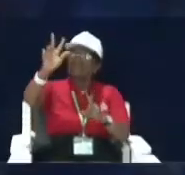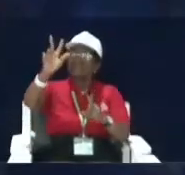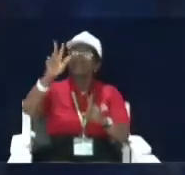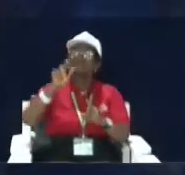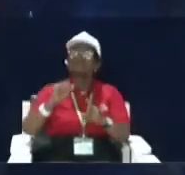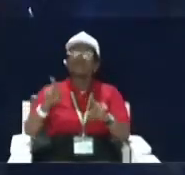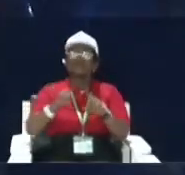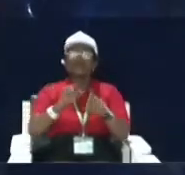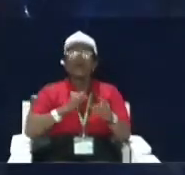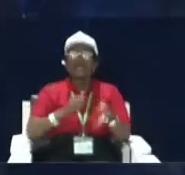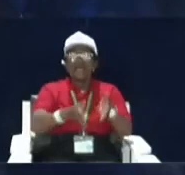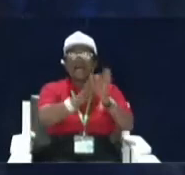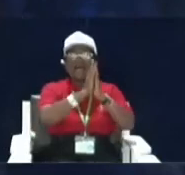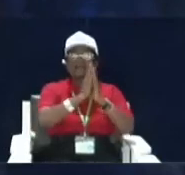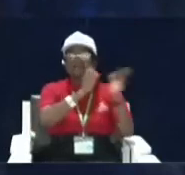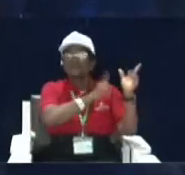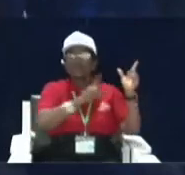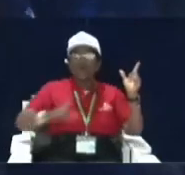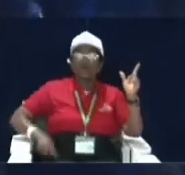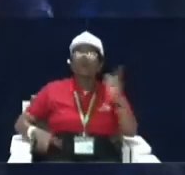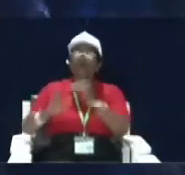So I'm asking, Lord God Almighty,